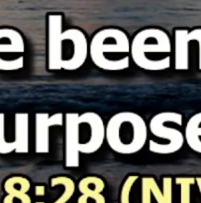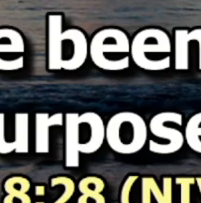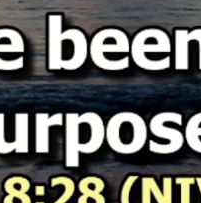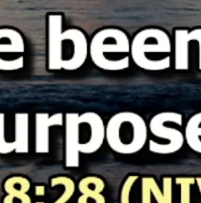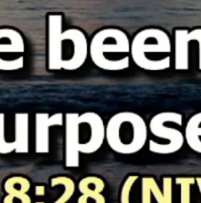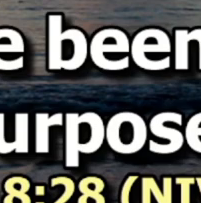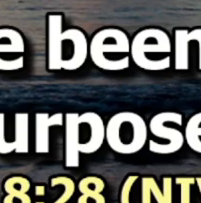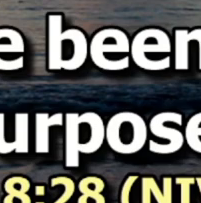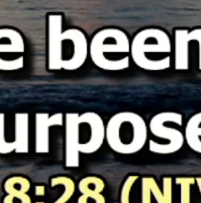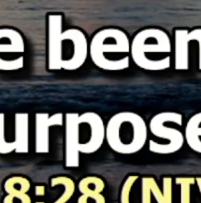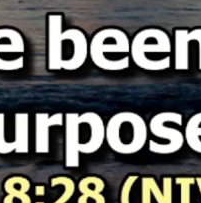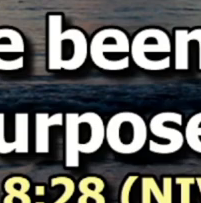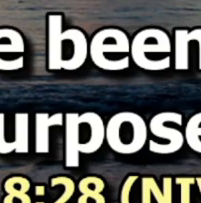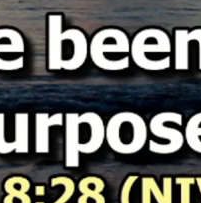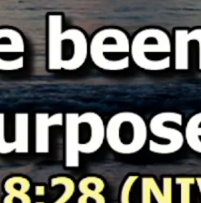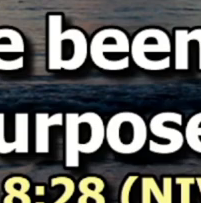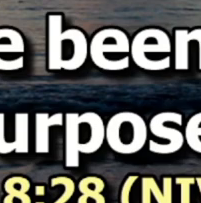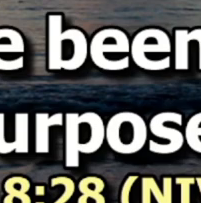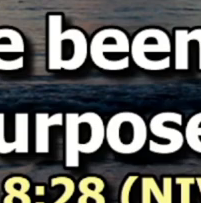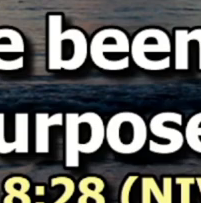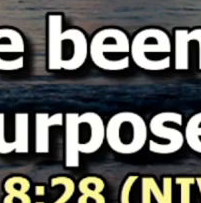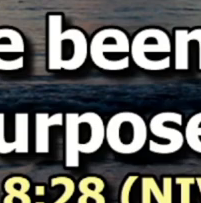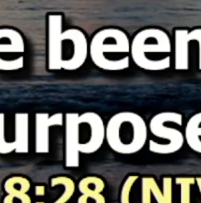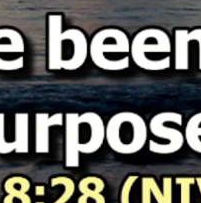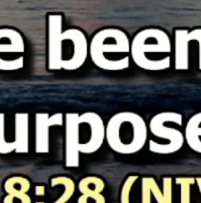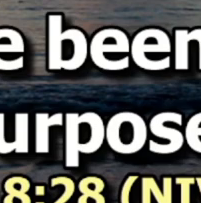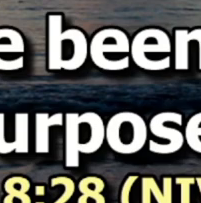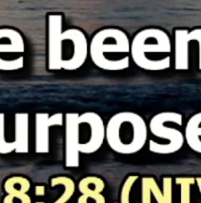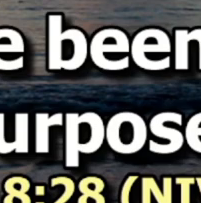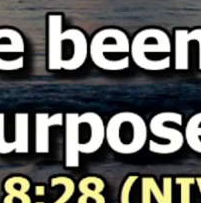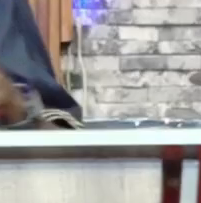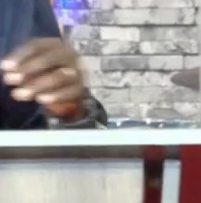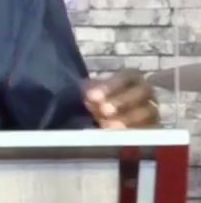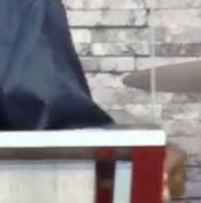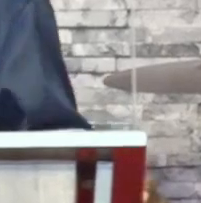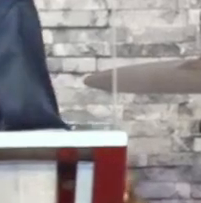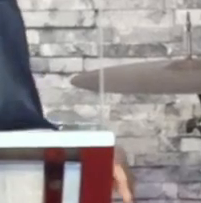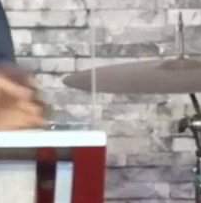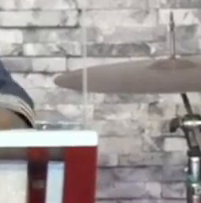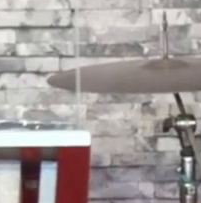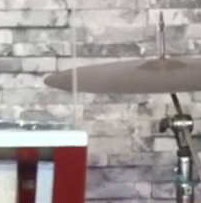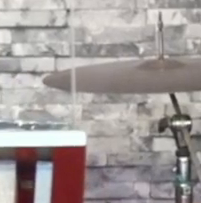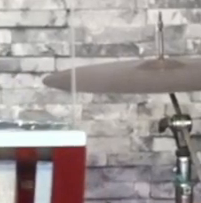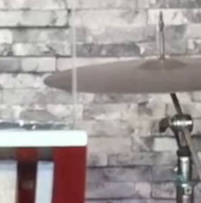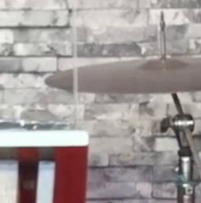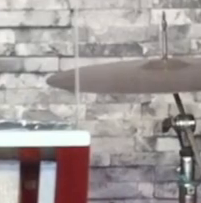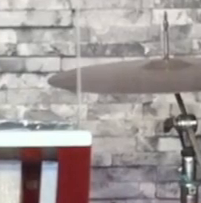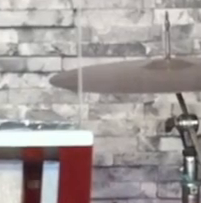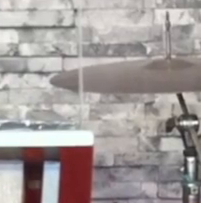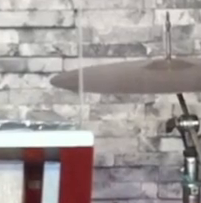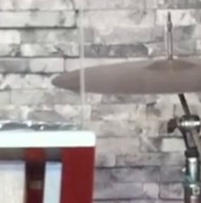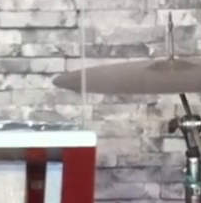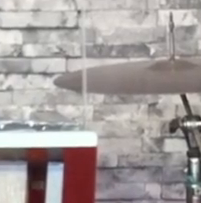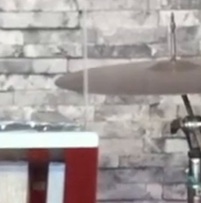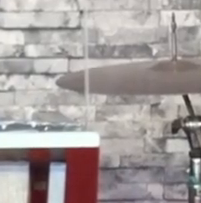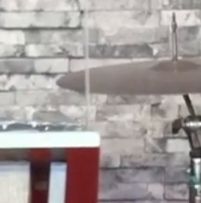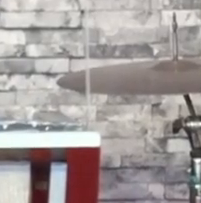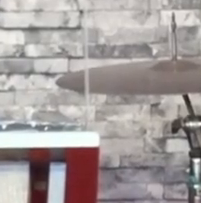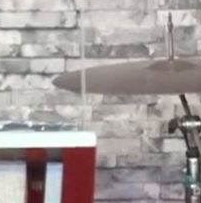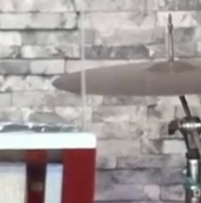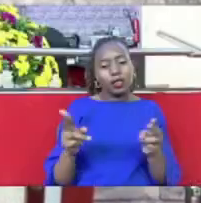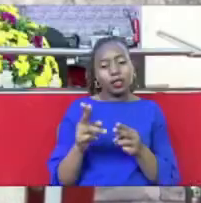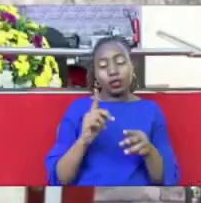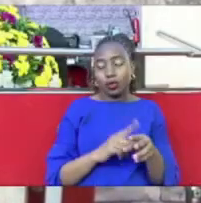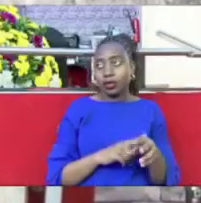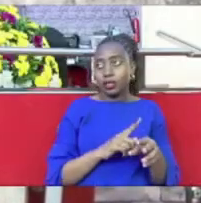Hata ile hali ambayo unapitia na mwenye nyumba. Who has been harassing you. Ambaye amekuwa akikusumbua. He says it's just for a season. Anasema ni kwa